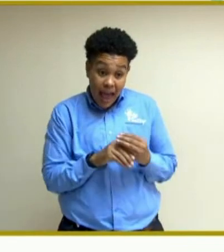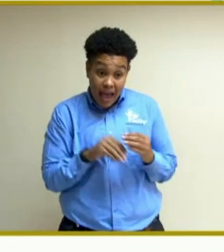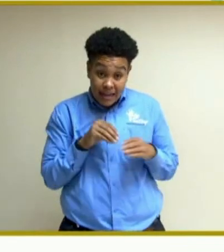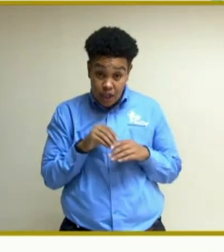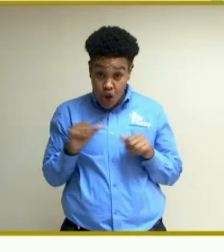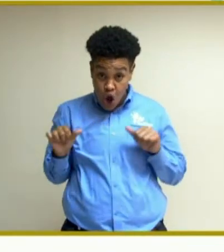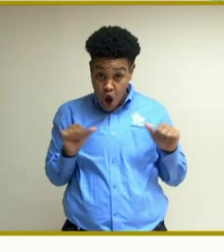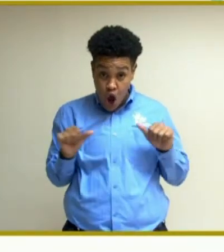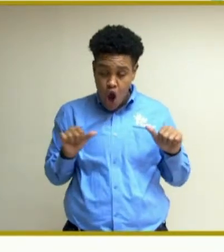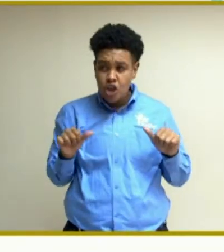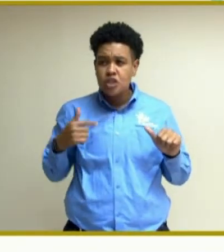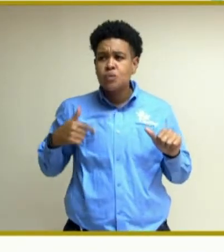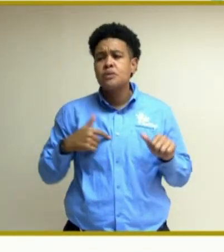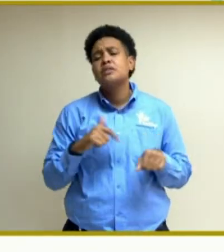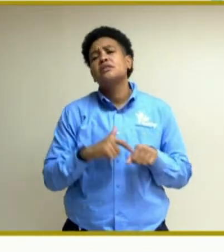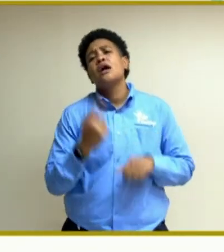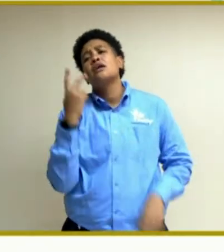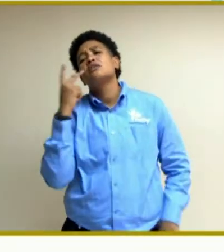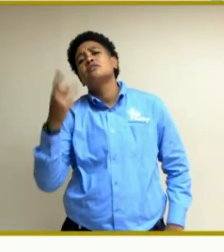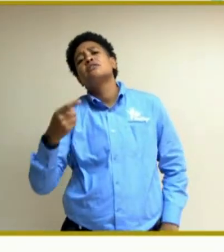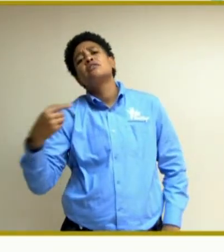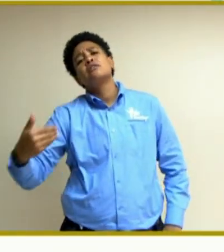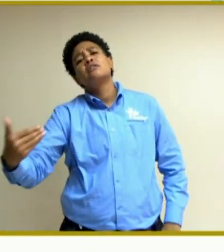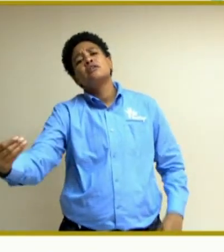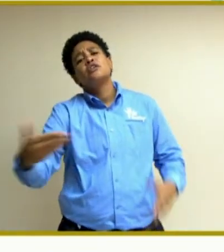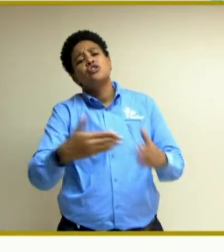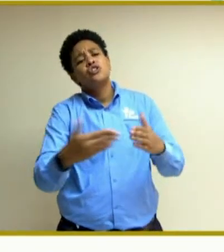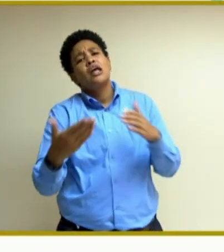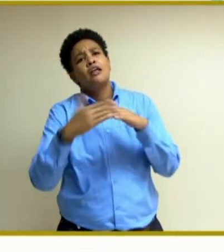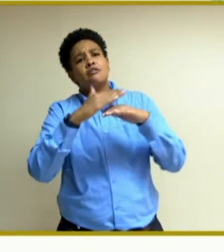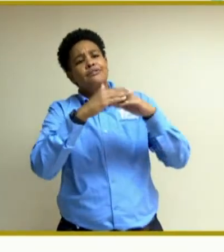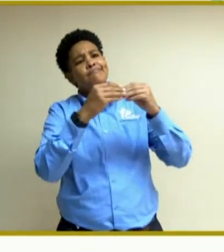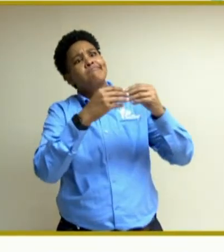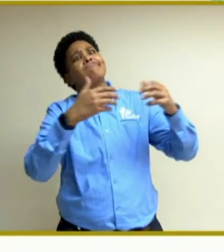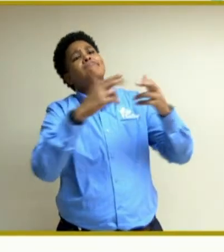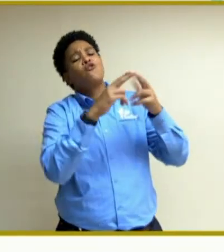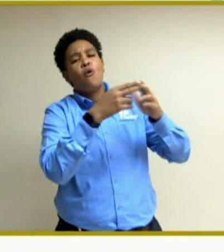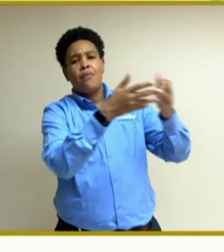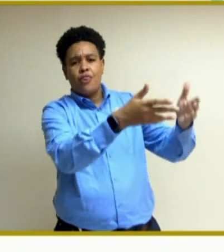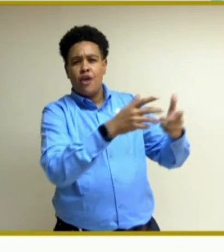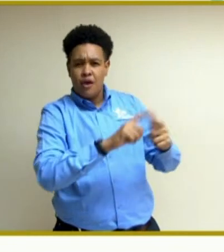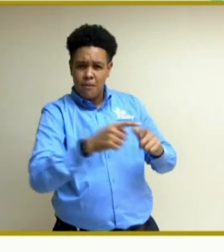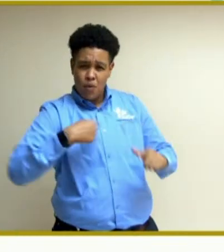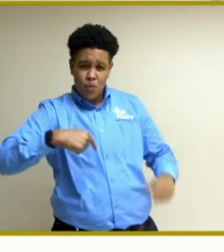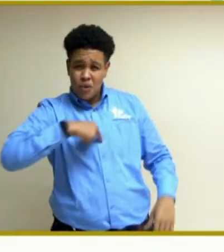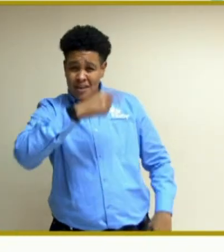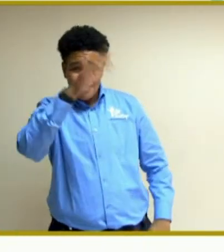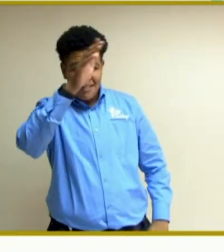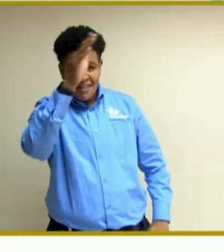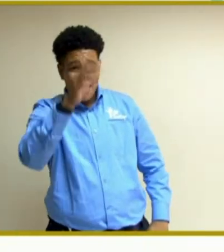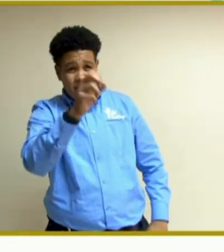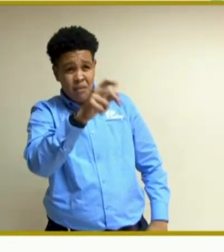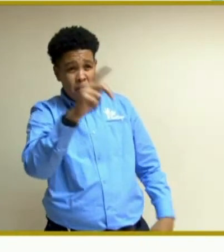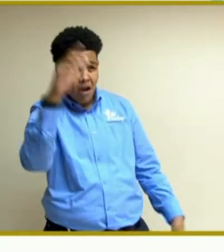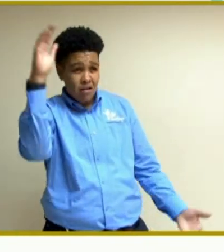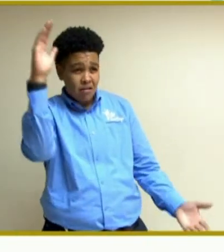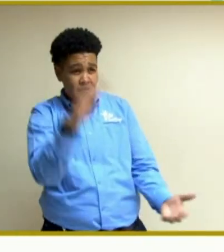August, then we started to see a general increase in cases. However, we never ever came back